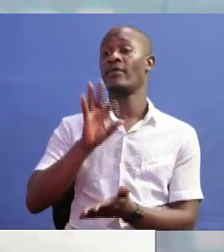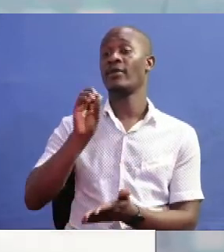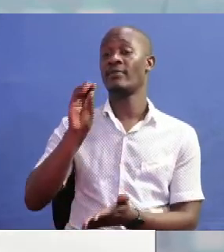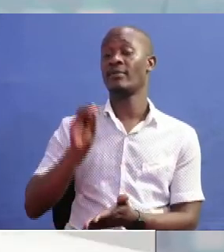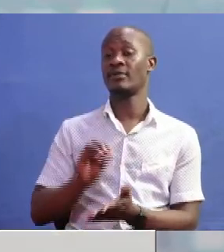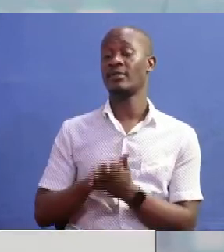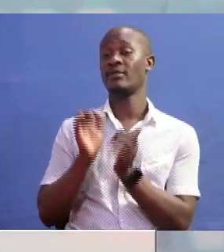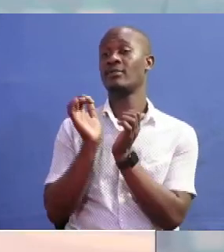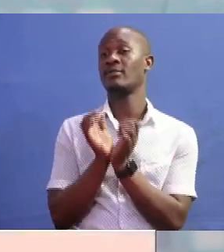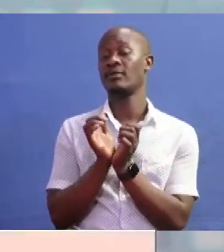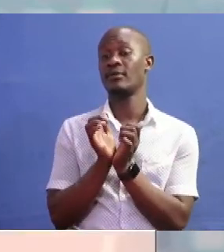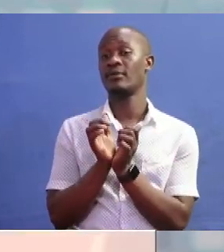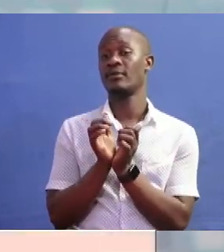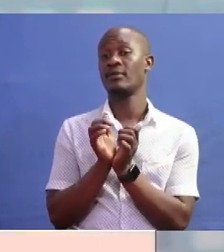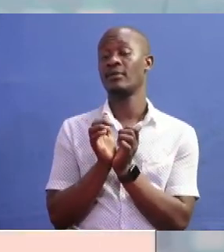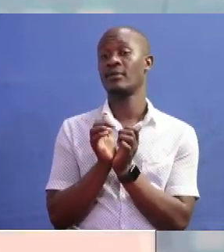bonds.